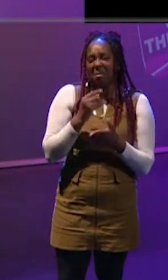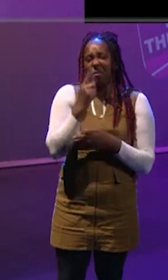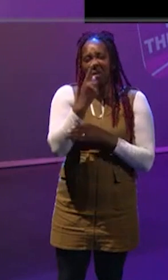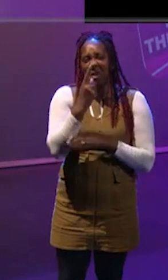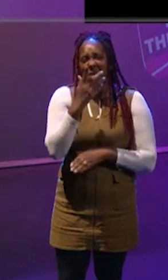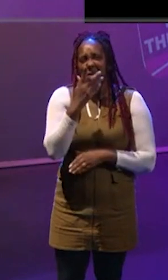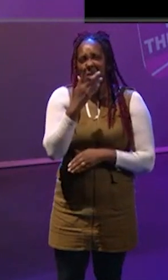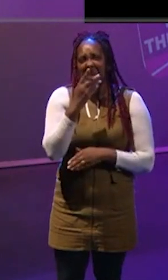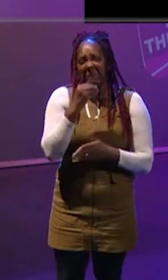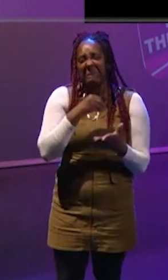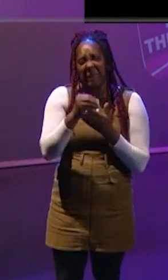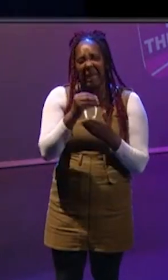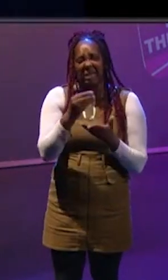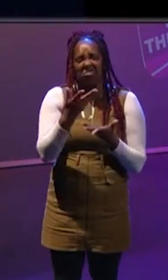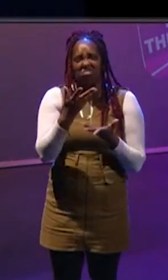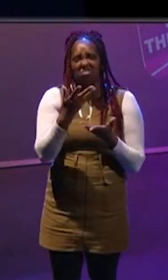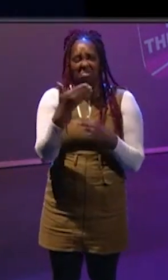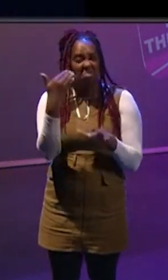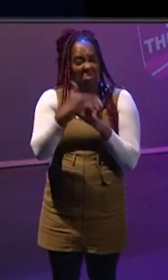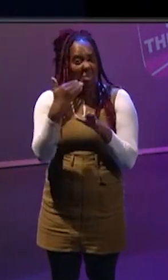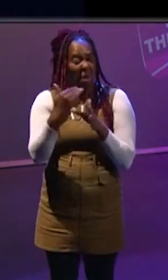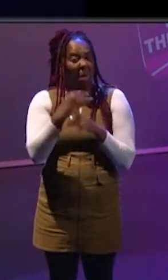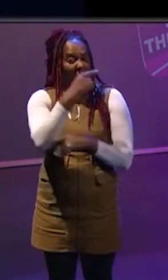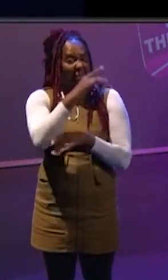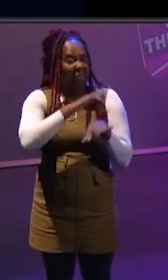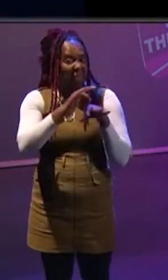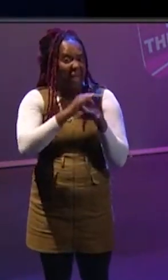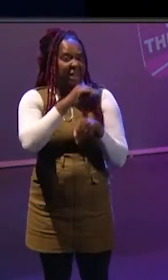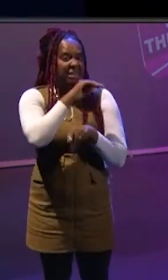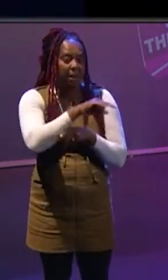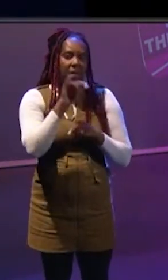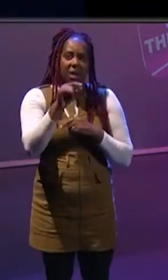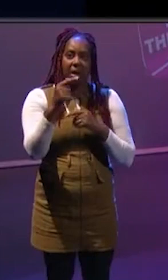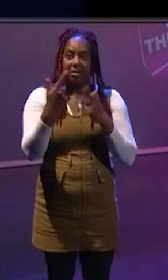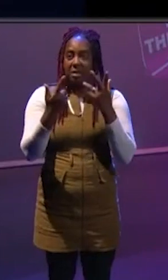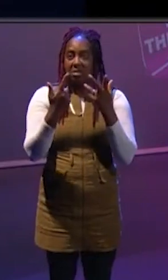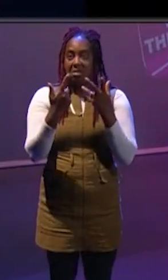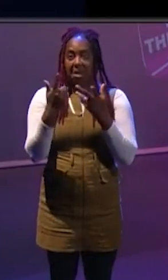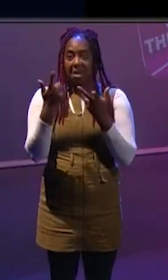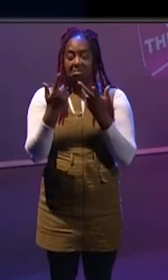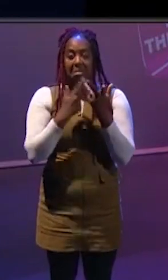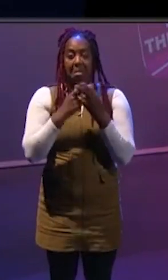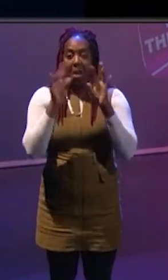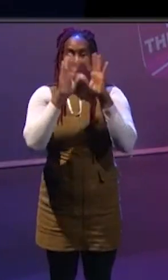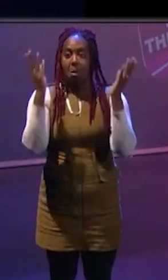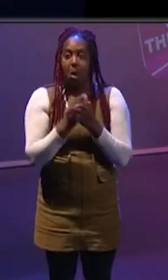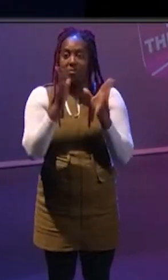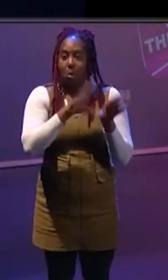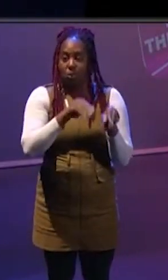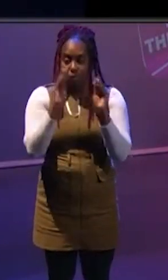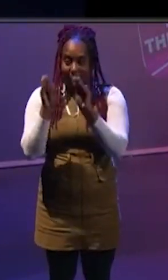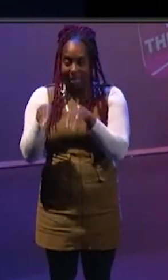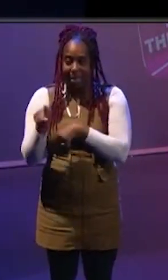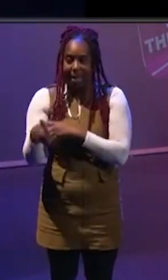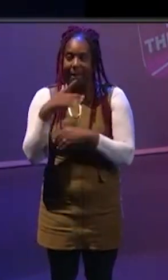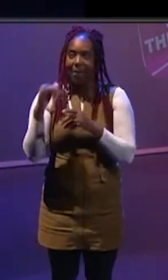as the general manager at Iris Theatre. And it was because I'd come from this like other world, right? I was Australian for one. I